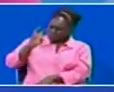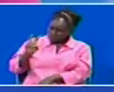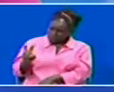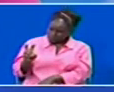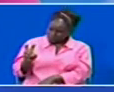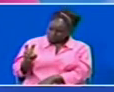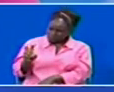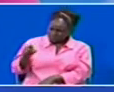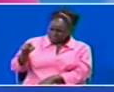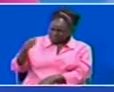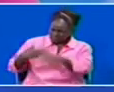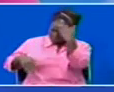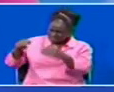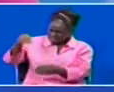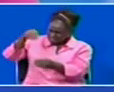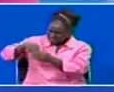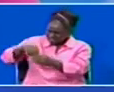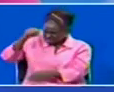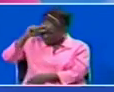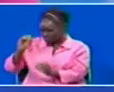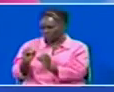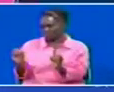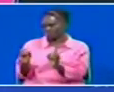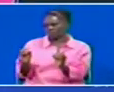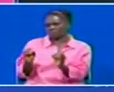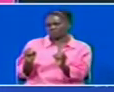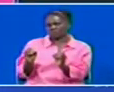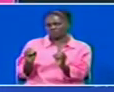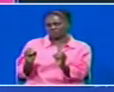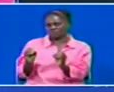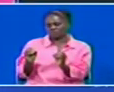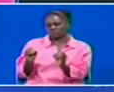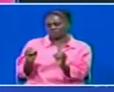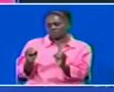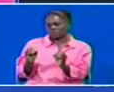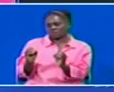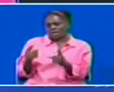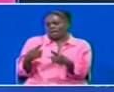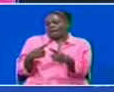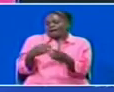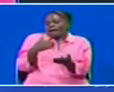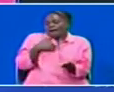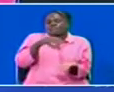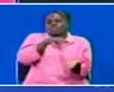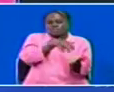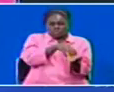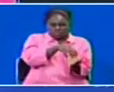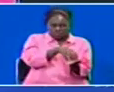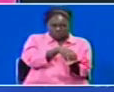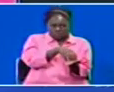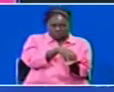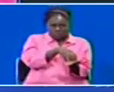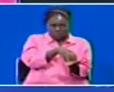Peter Kagwanja is not in government. He might be by another design, I don't know. Yes. But we have a situation in which